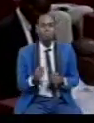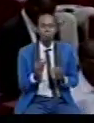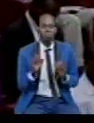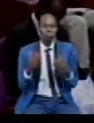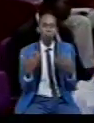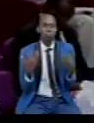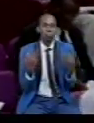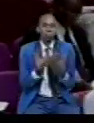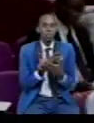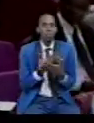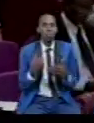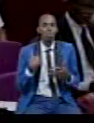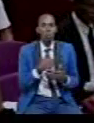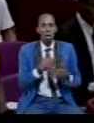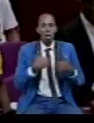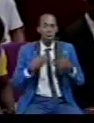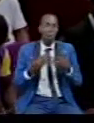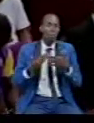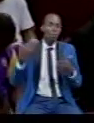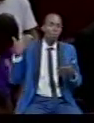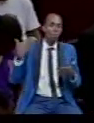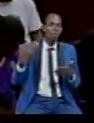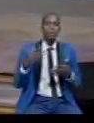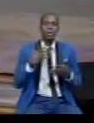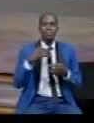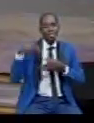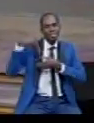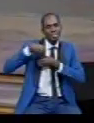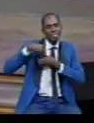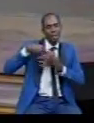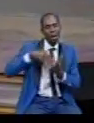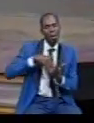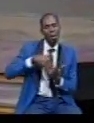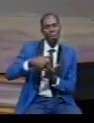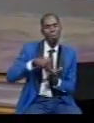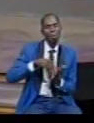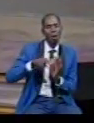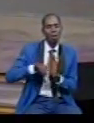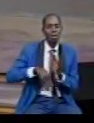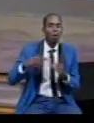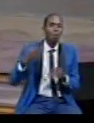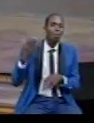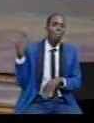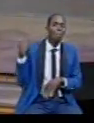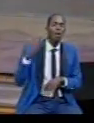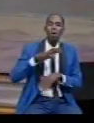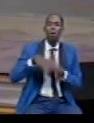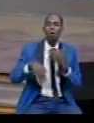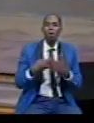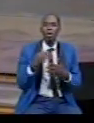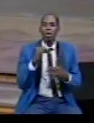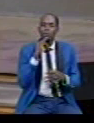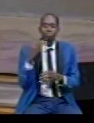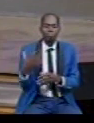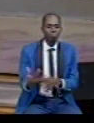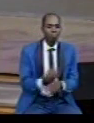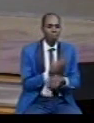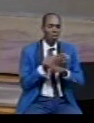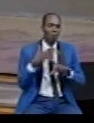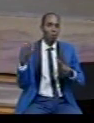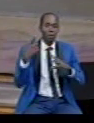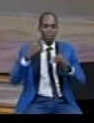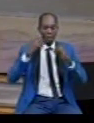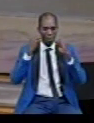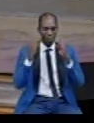have, and the inner kind of weakness we used to have, all that is gone. The power of the